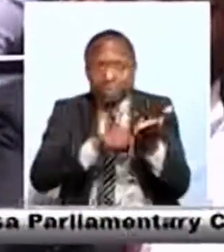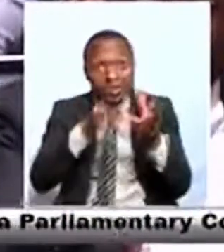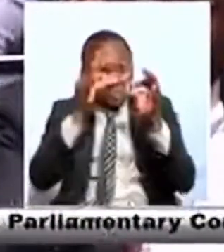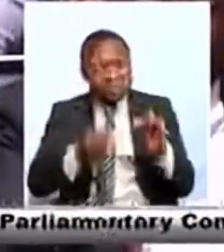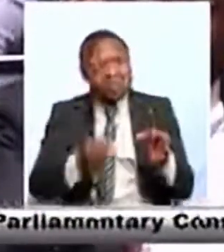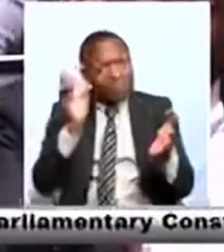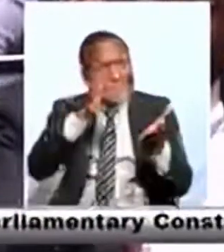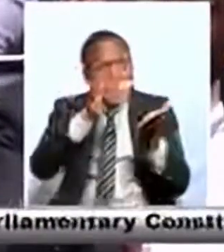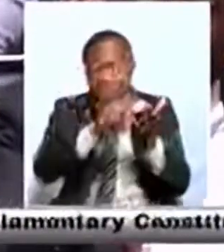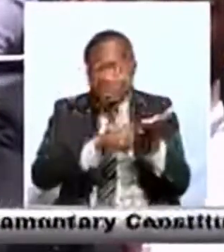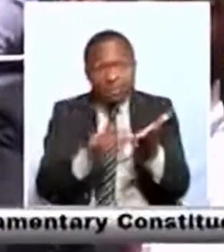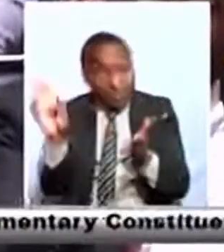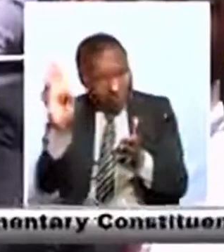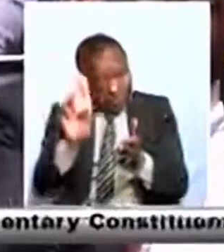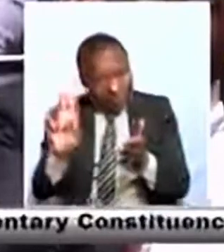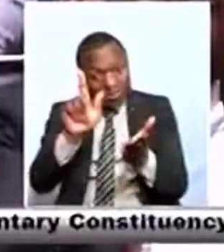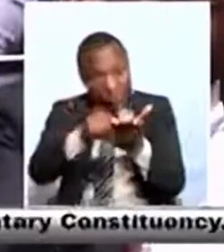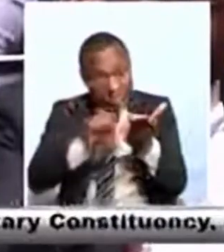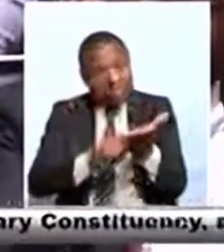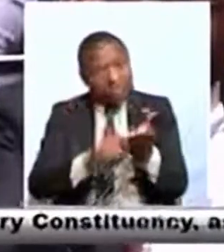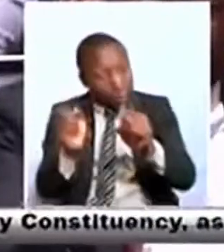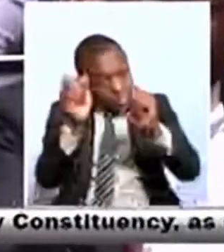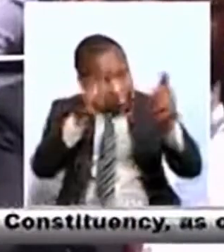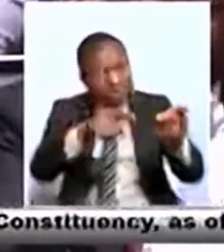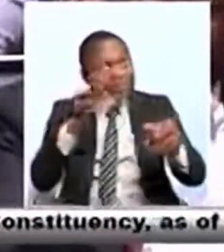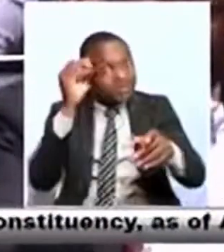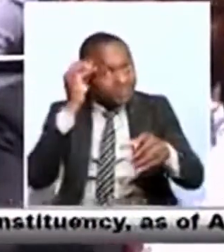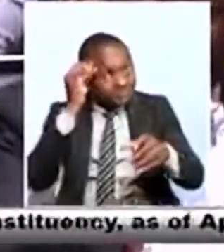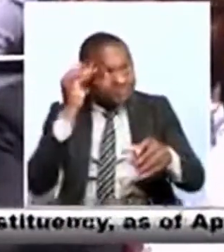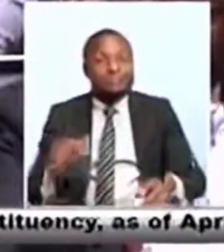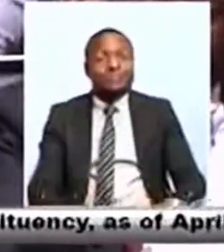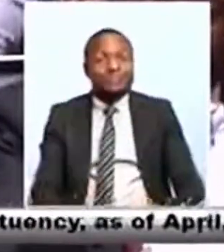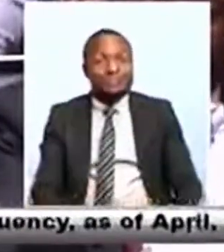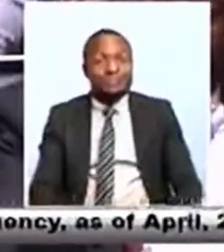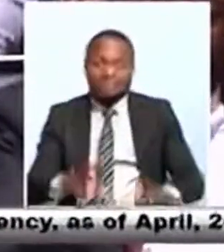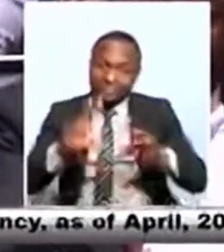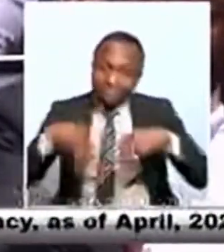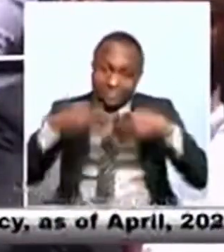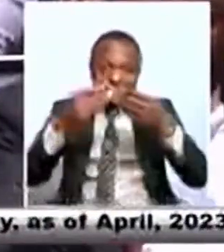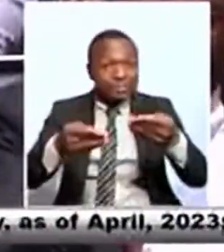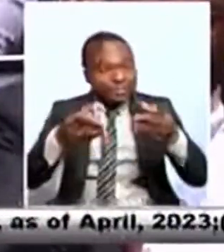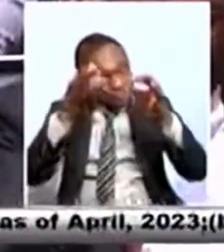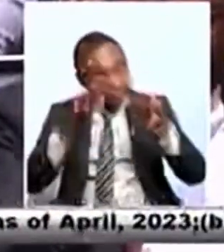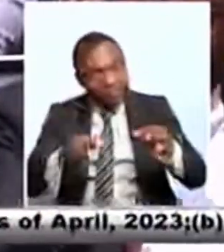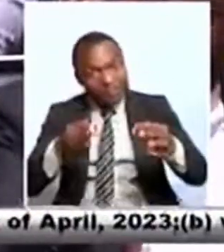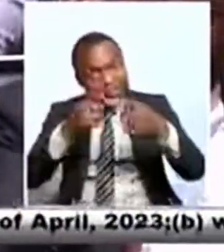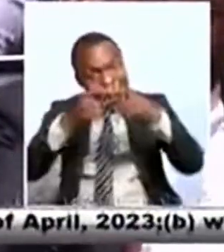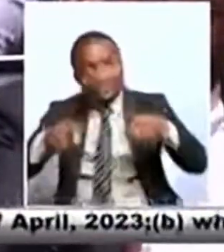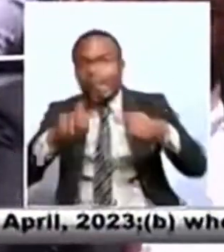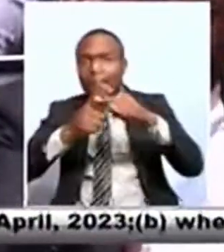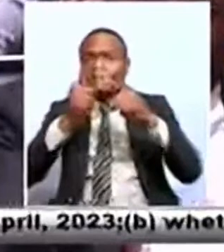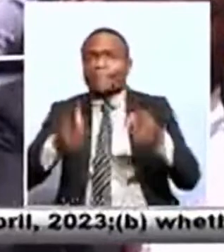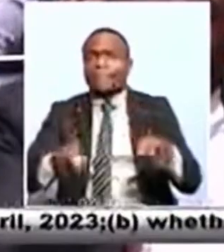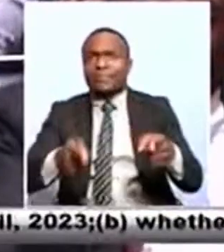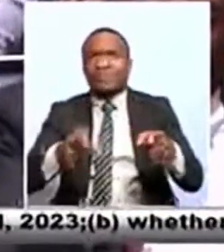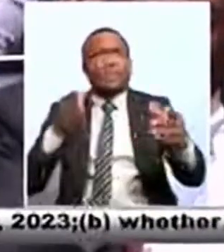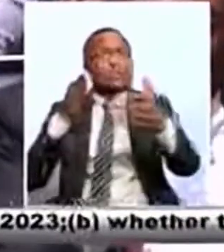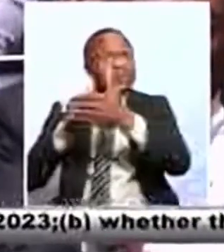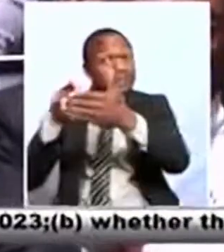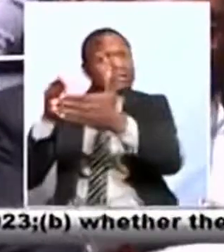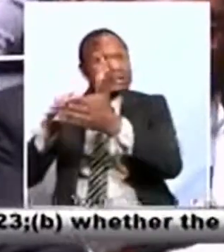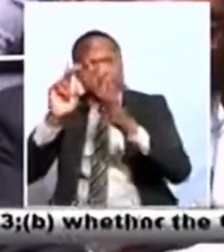it, we shall go on the ground to know, and then to give a portion if it has been done. But it is also against certain